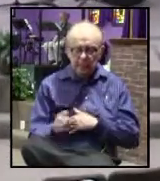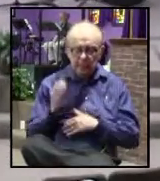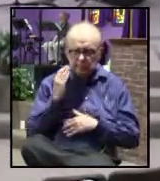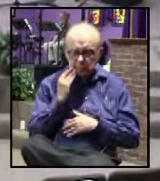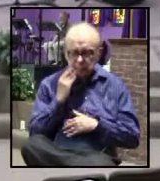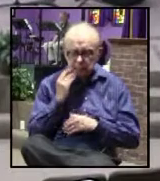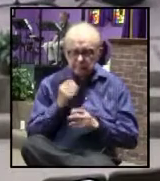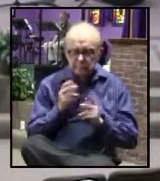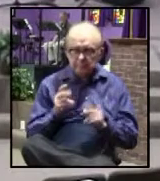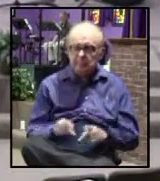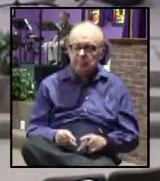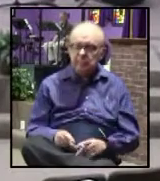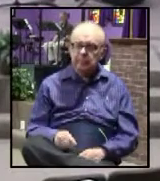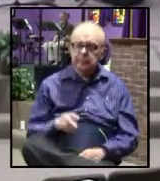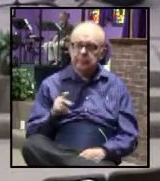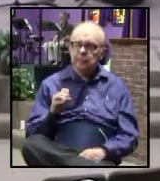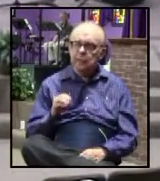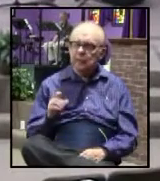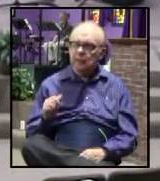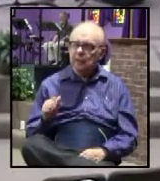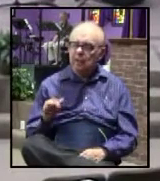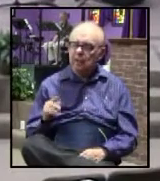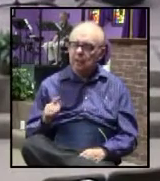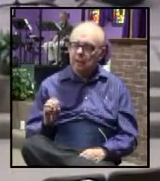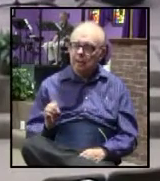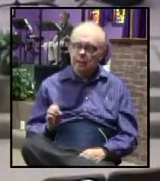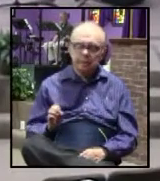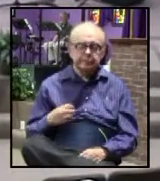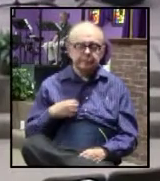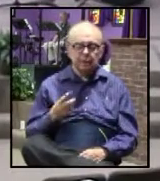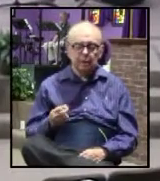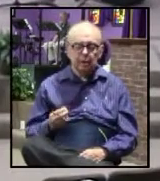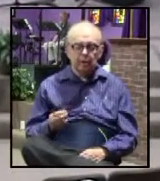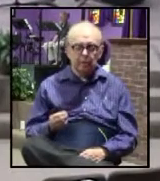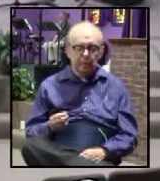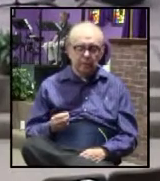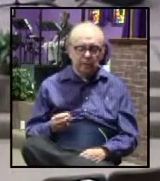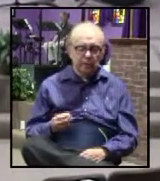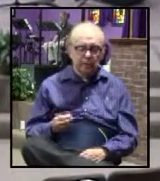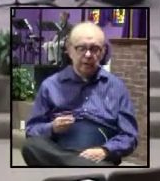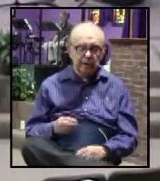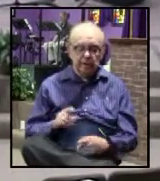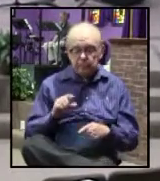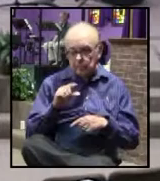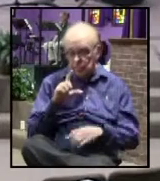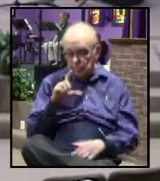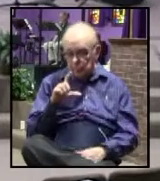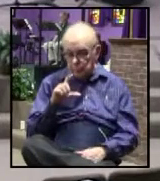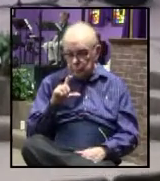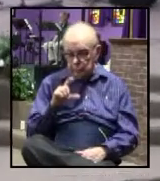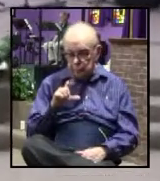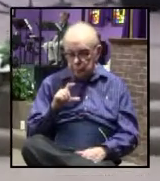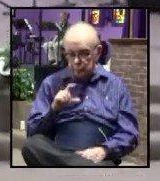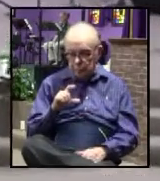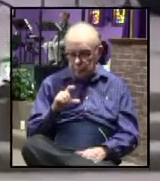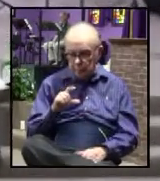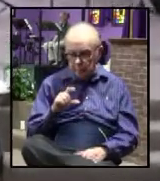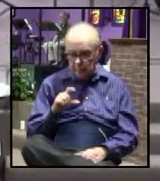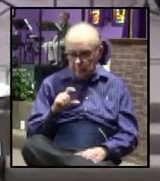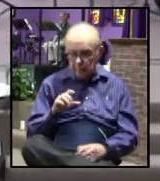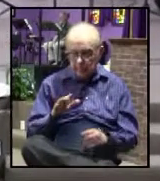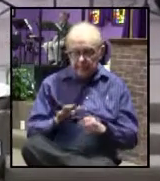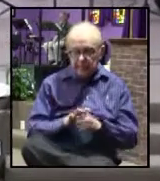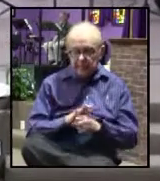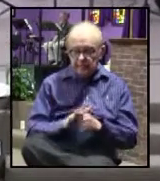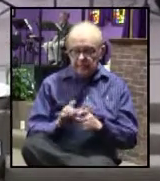what I'm talking about. Everybody here has a Kool-Aid pitcher. And what do you do when it gets a little low? You fill it